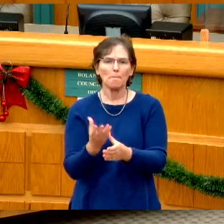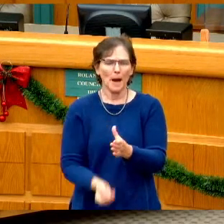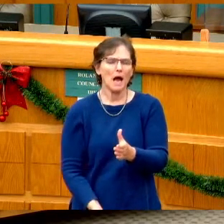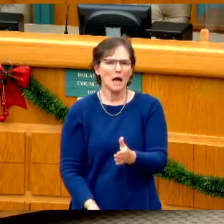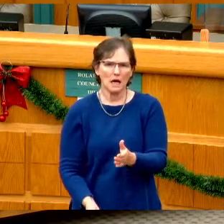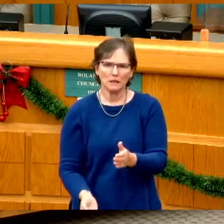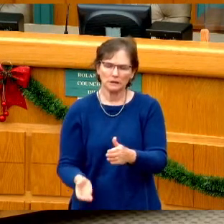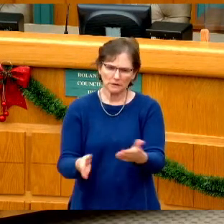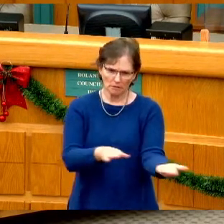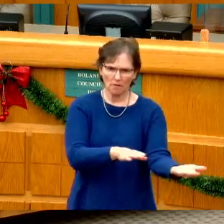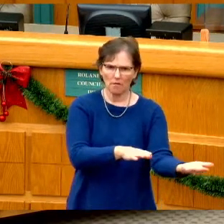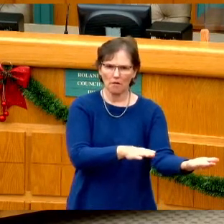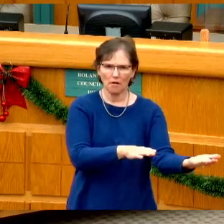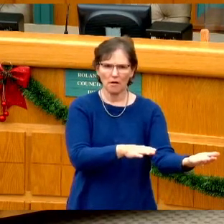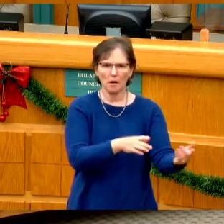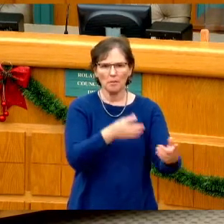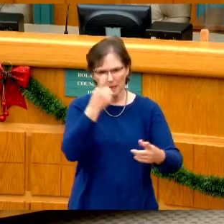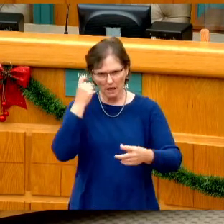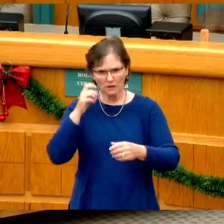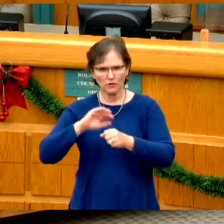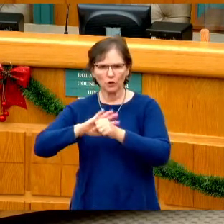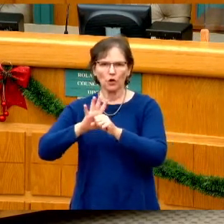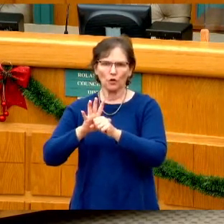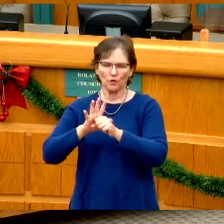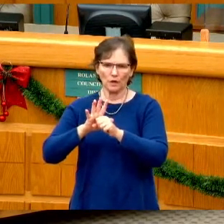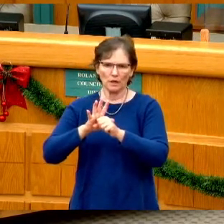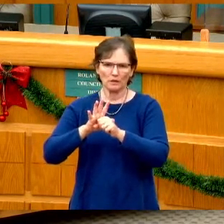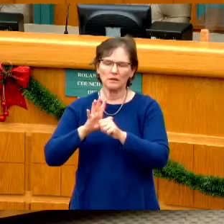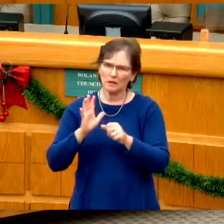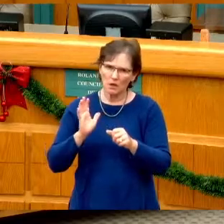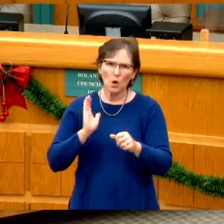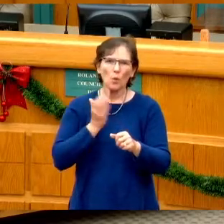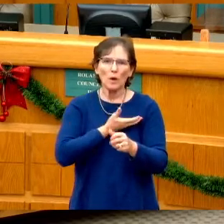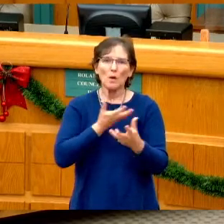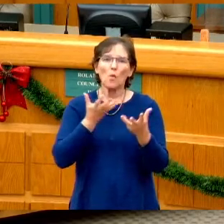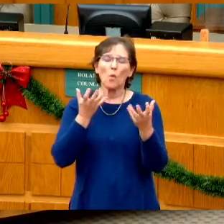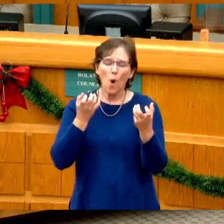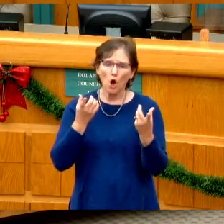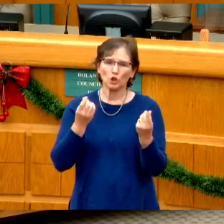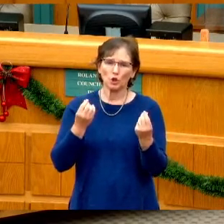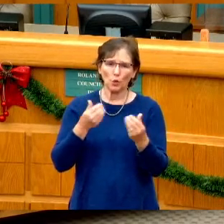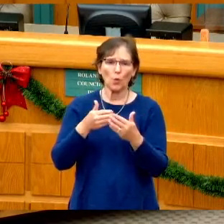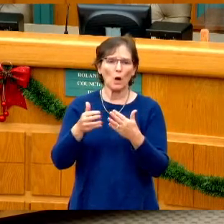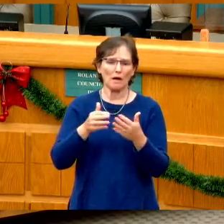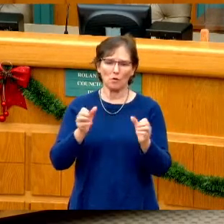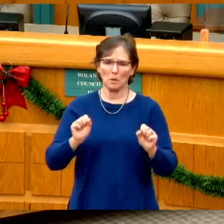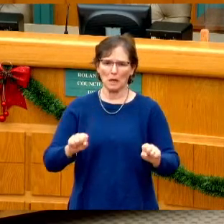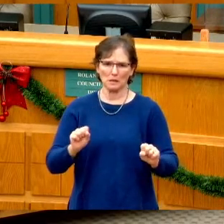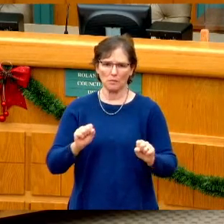so we really want to do everything in our power to keep people from getting this virus.